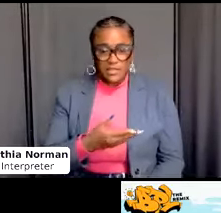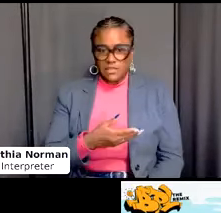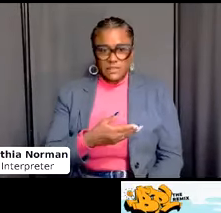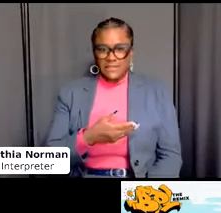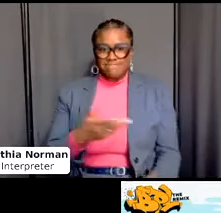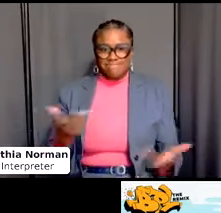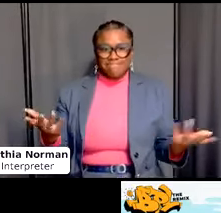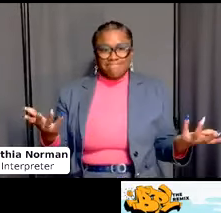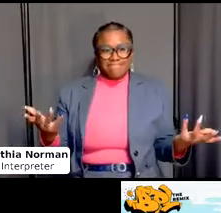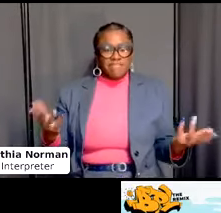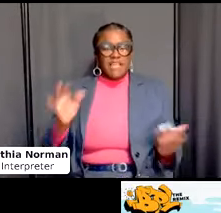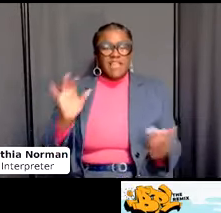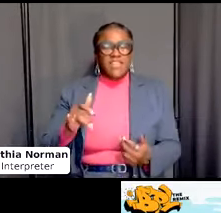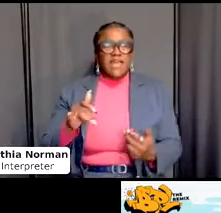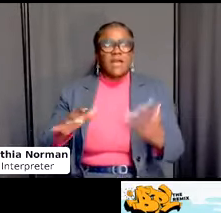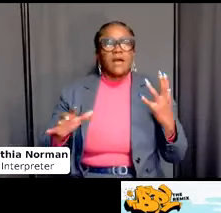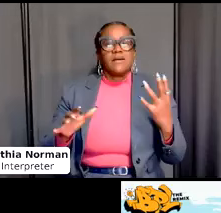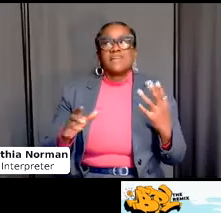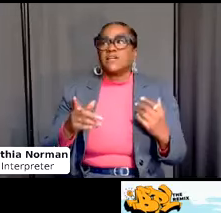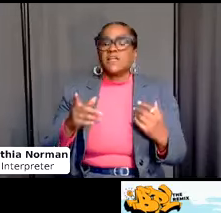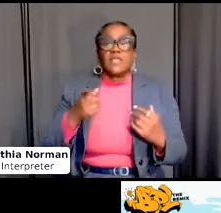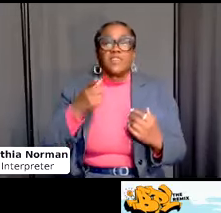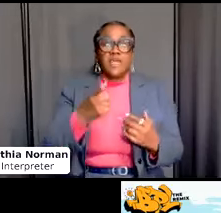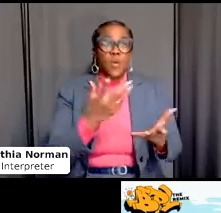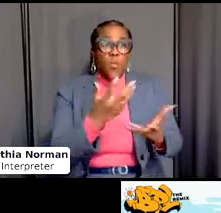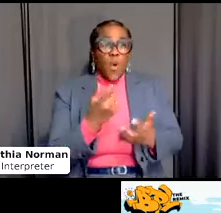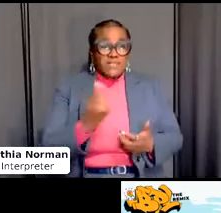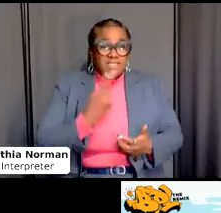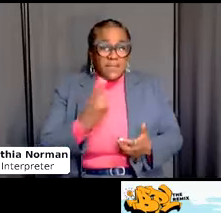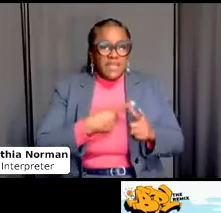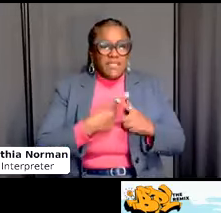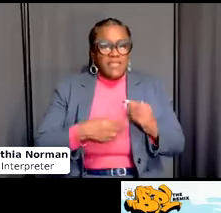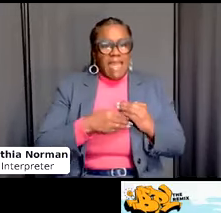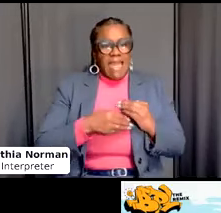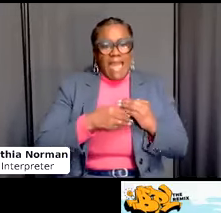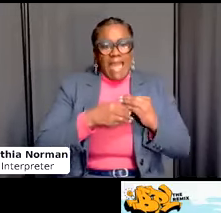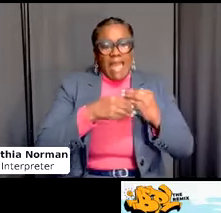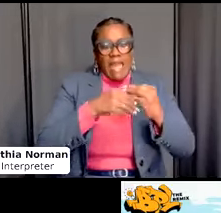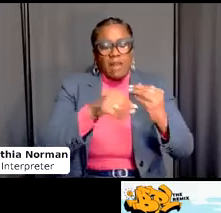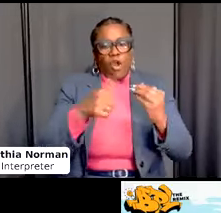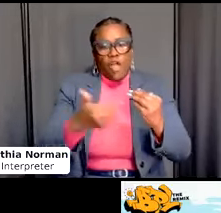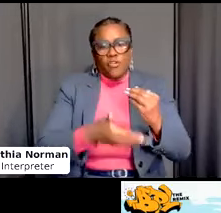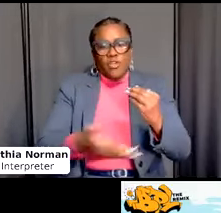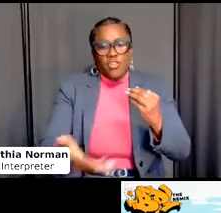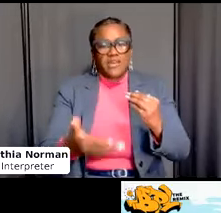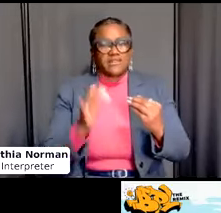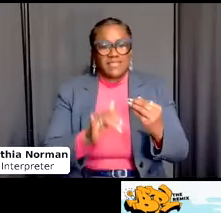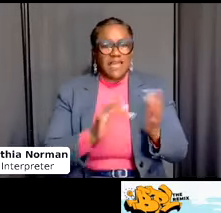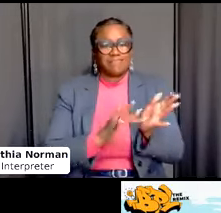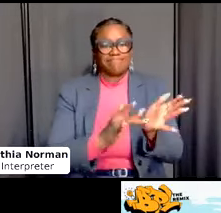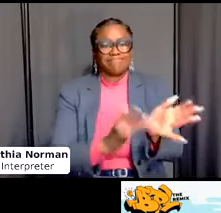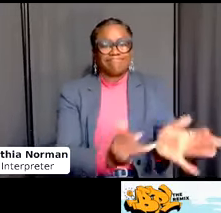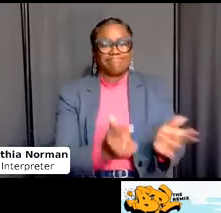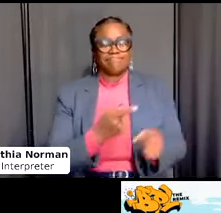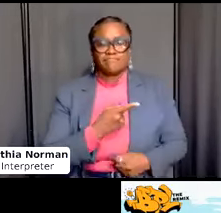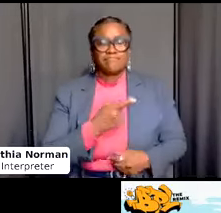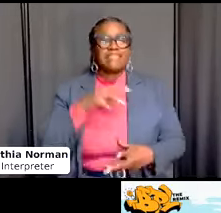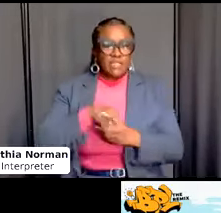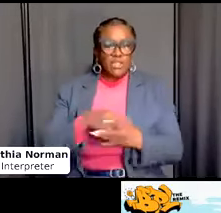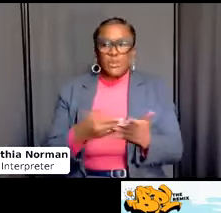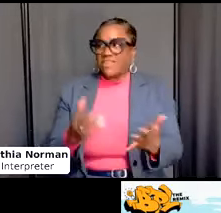the strings that these neo-colonizers put on countries, which include things